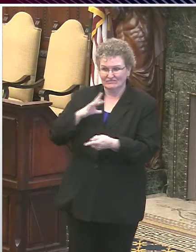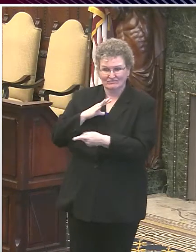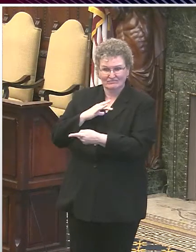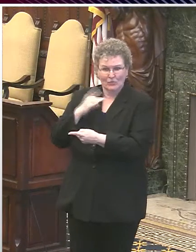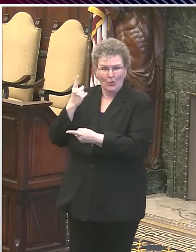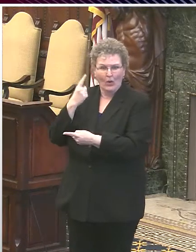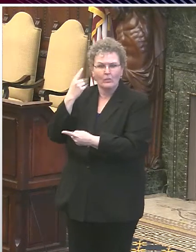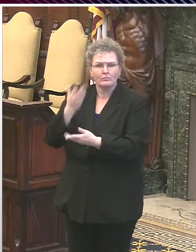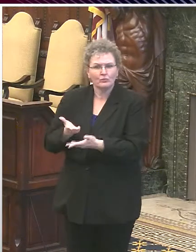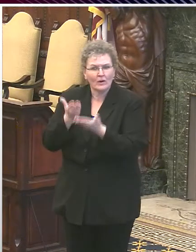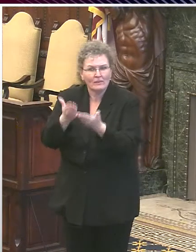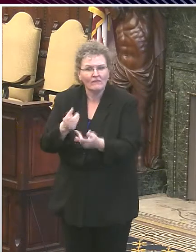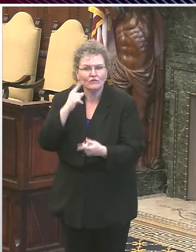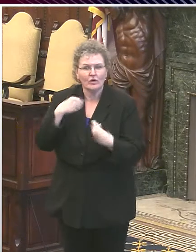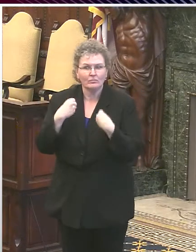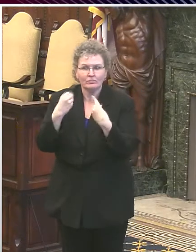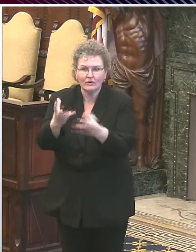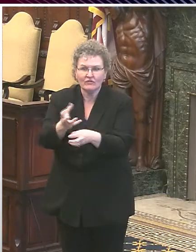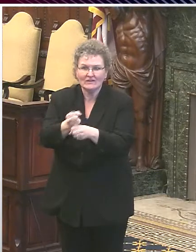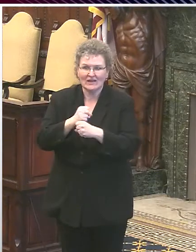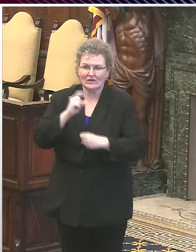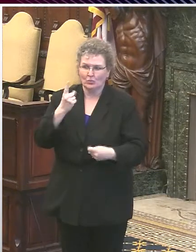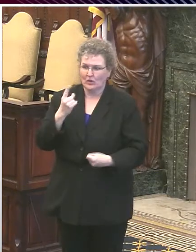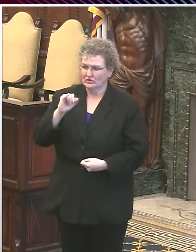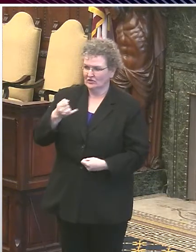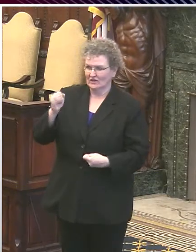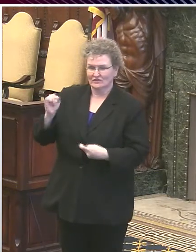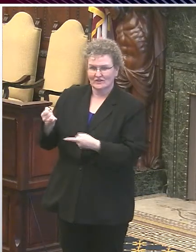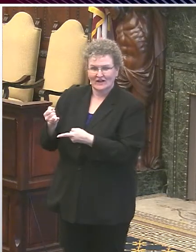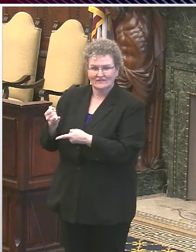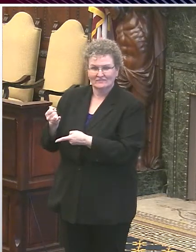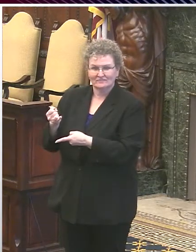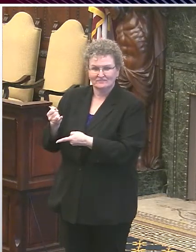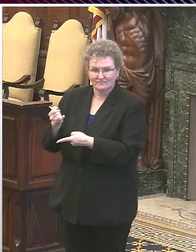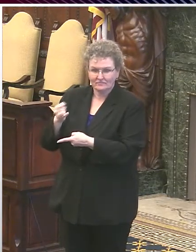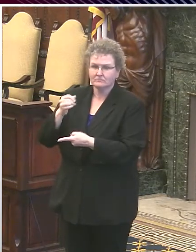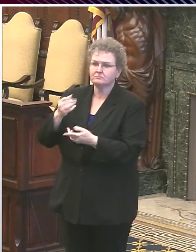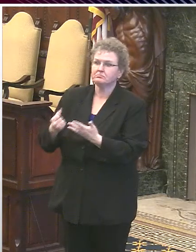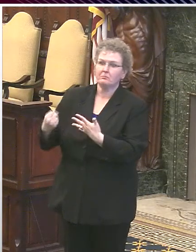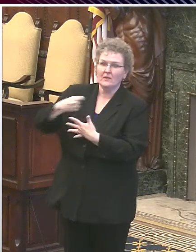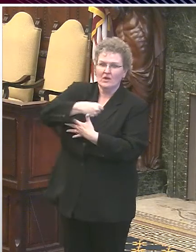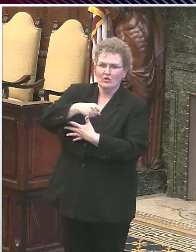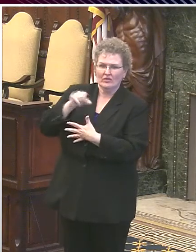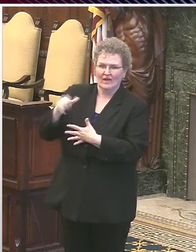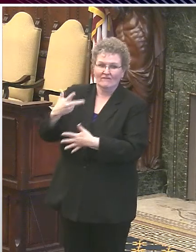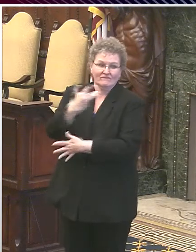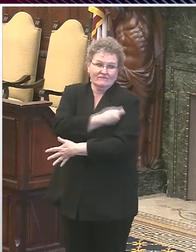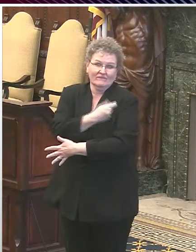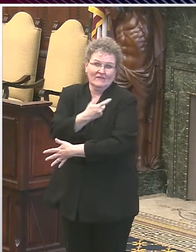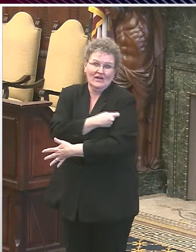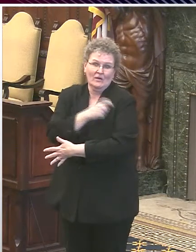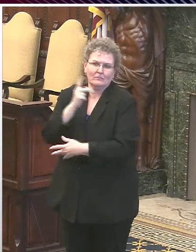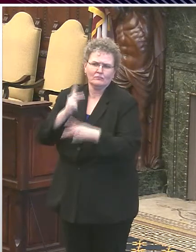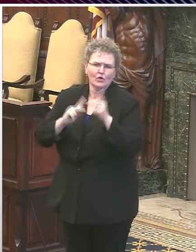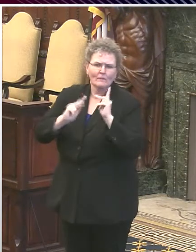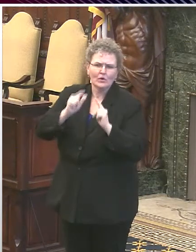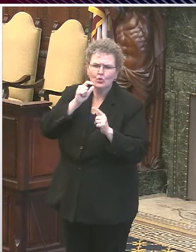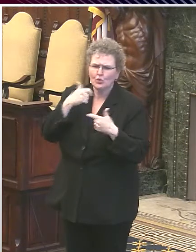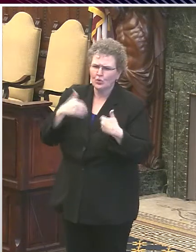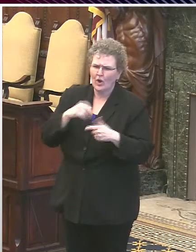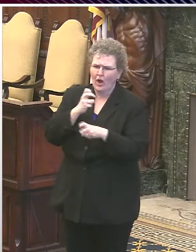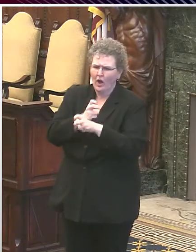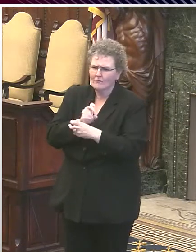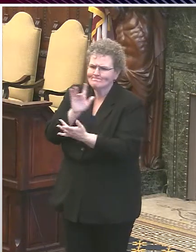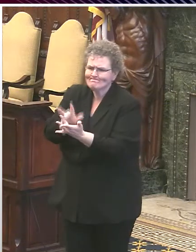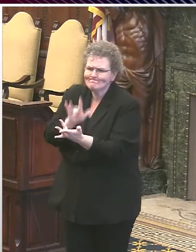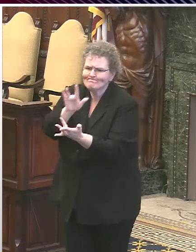to providers who receive the vaccine, that they should set a priority for receiving that vaccine on people who are difficult to reach, so they don't